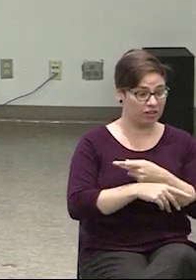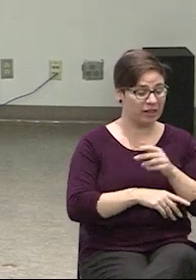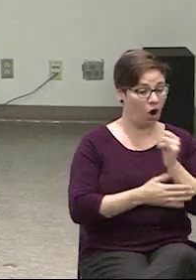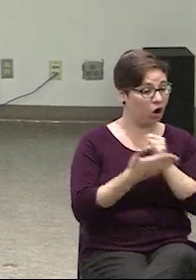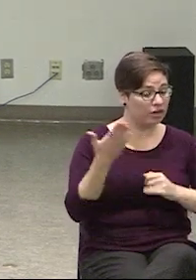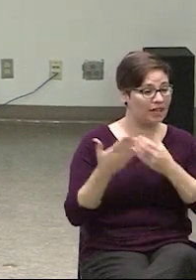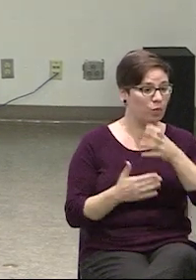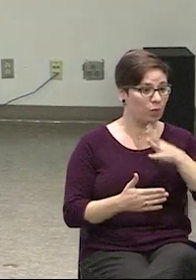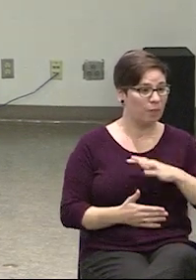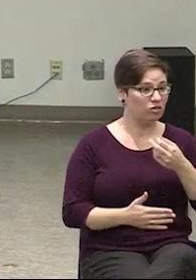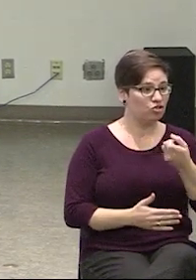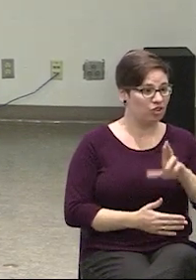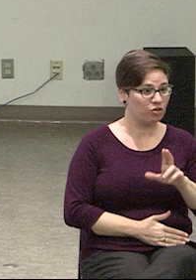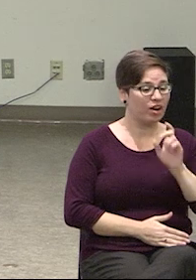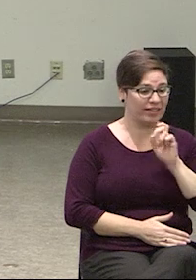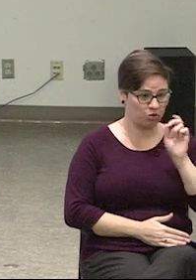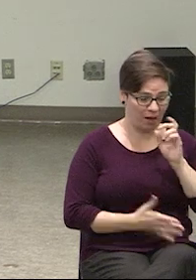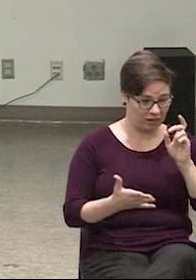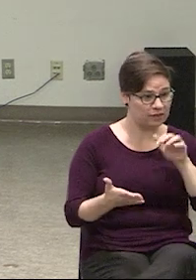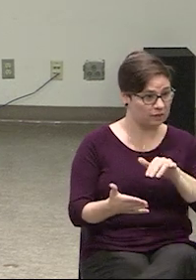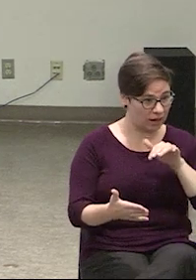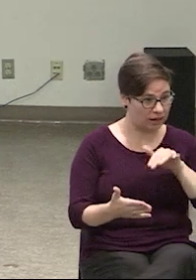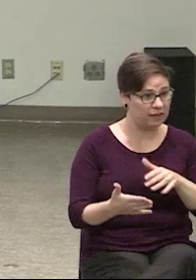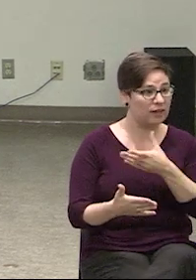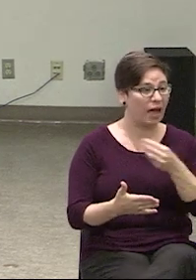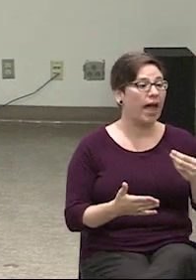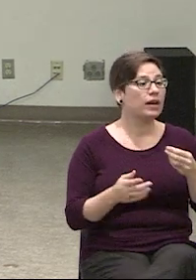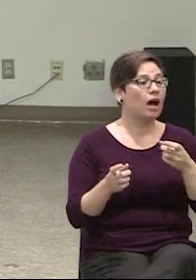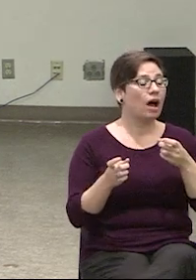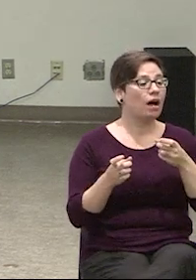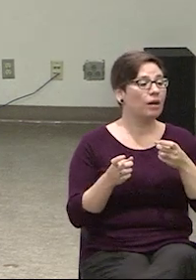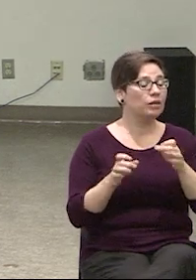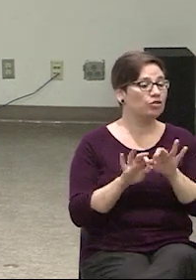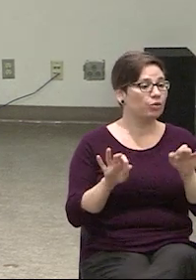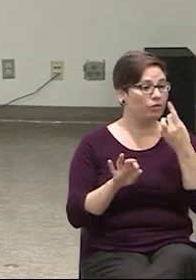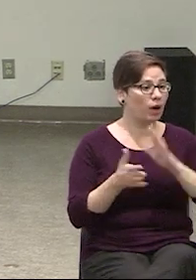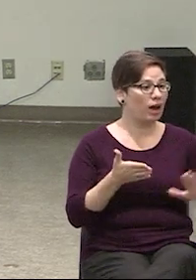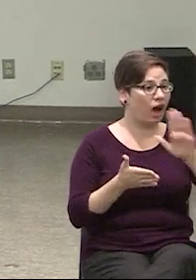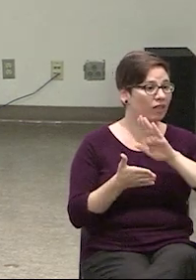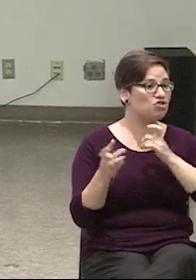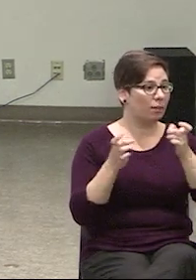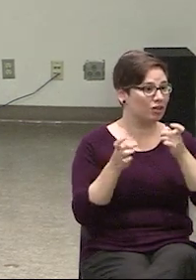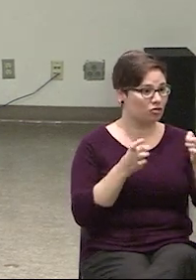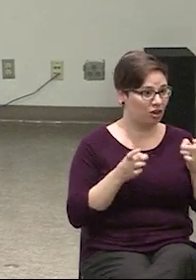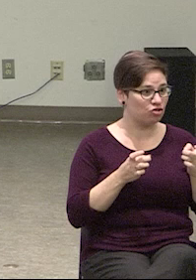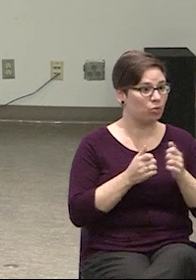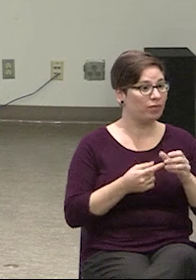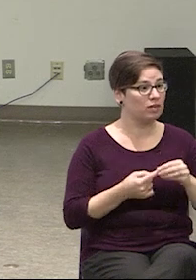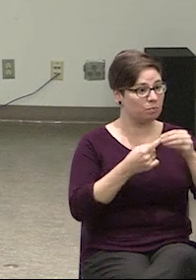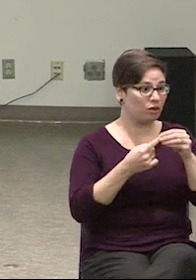Sexuality Studies, as well as a Master's of Education in College Student Services Administration with a specialization in